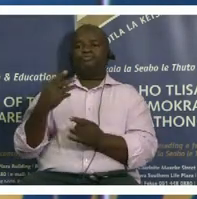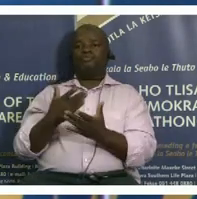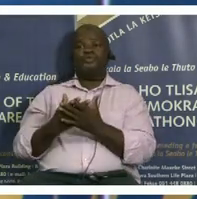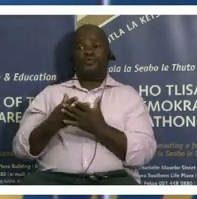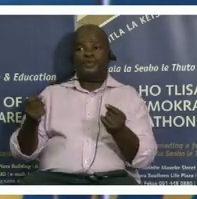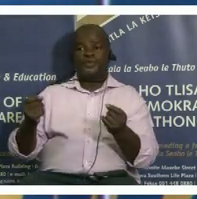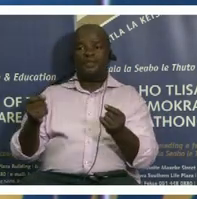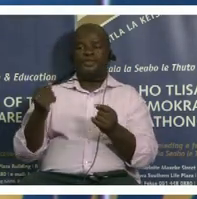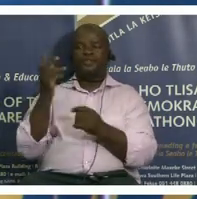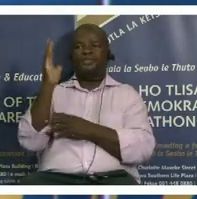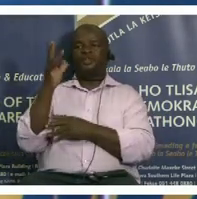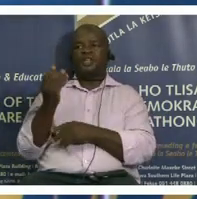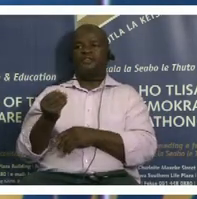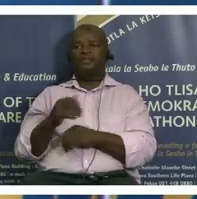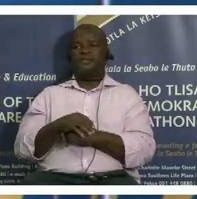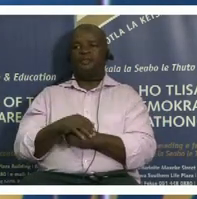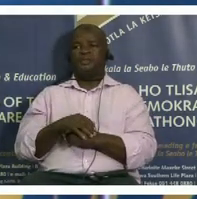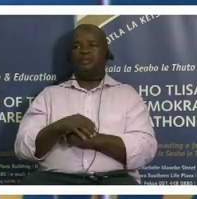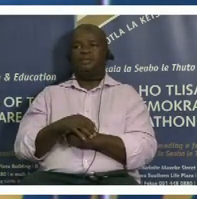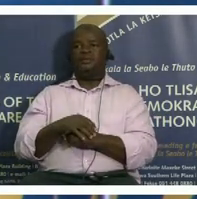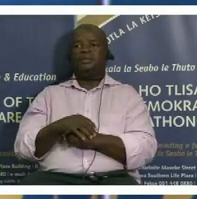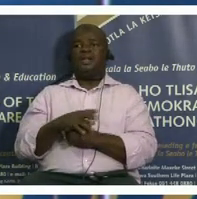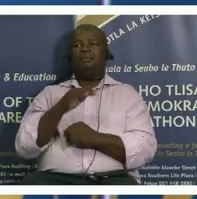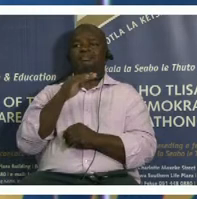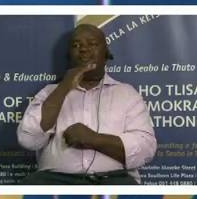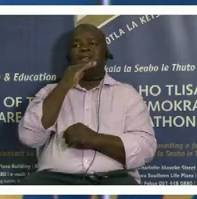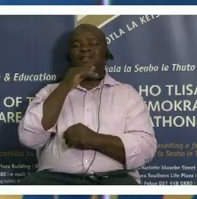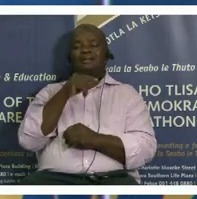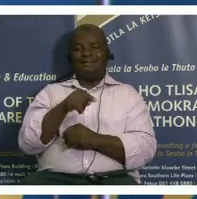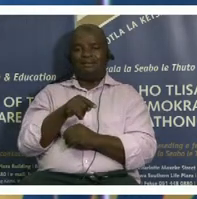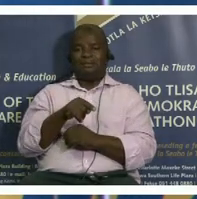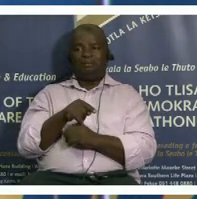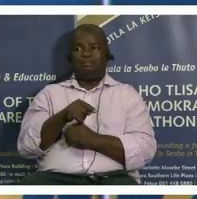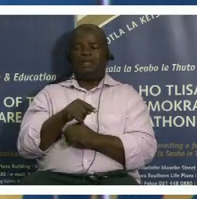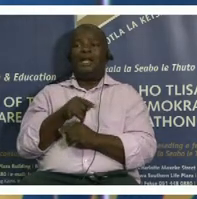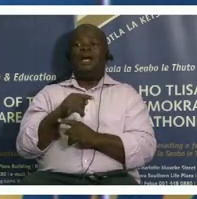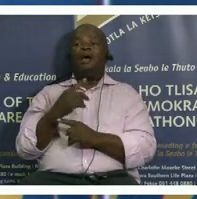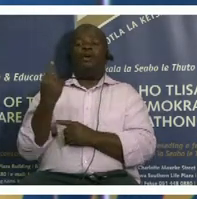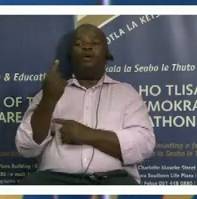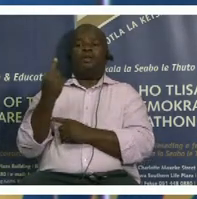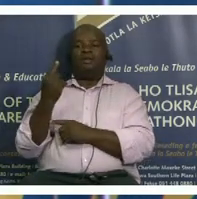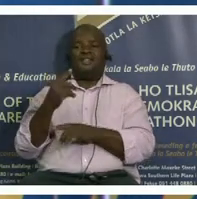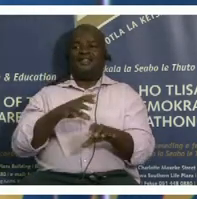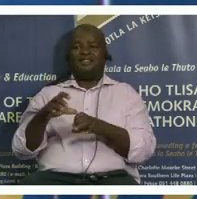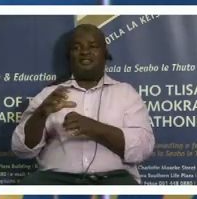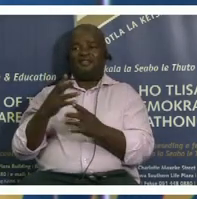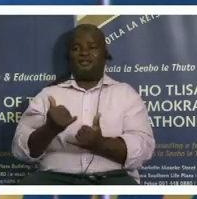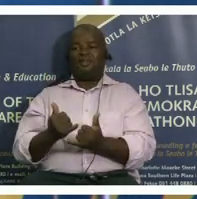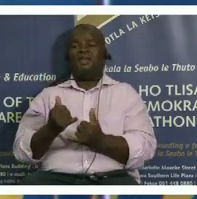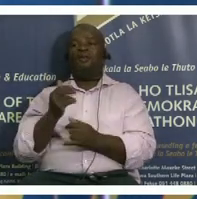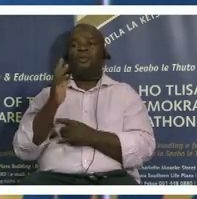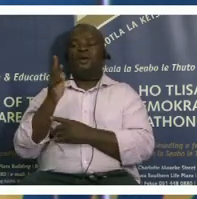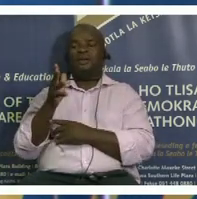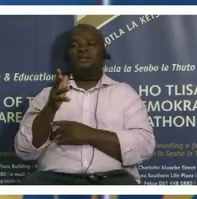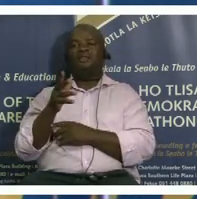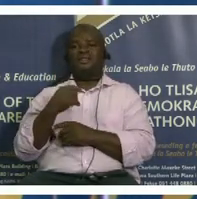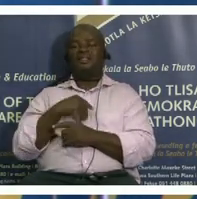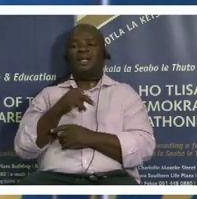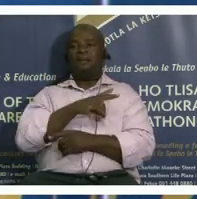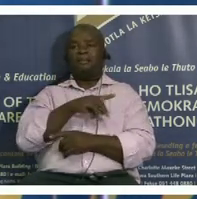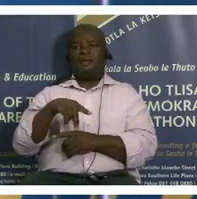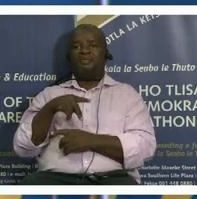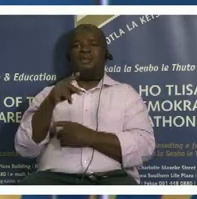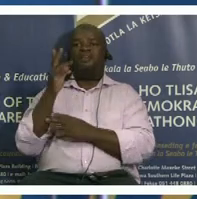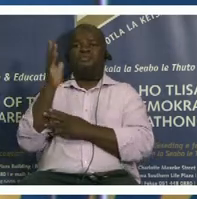Province Address. This therefore implies that the only business of today shall be the Premier's State of